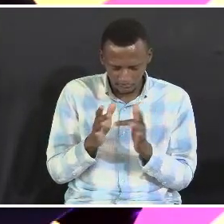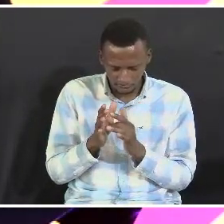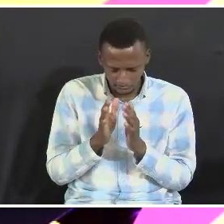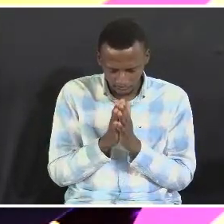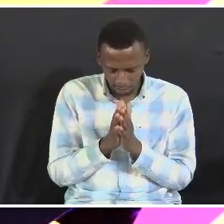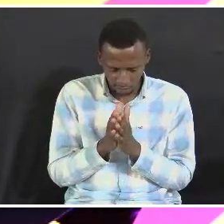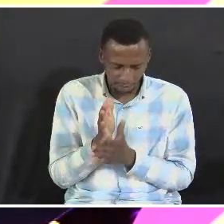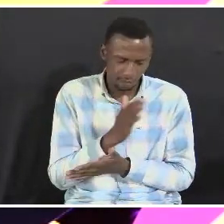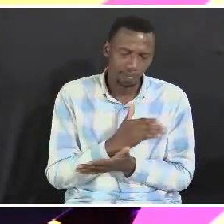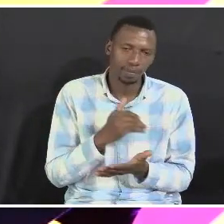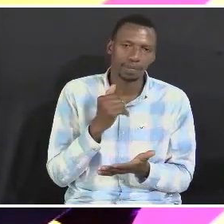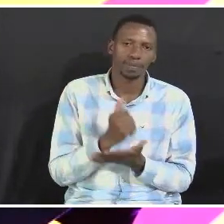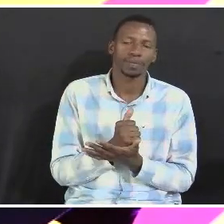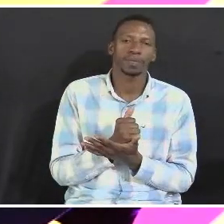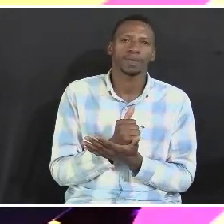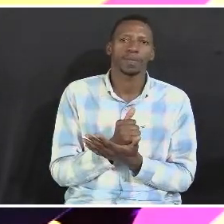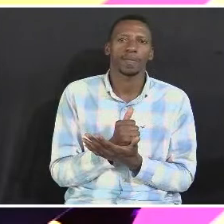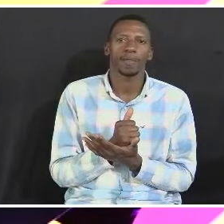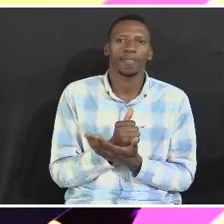Amen.